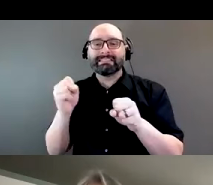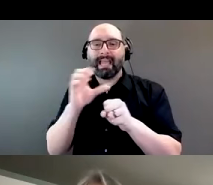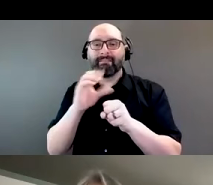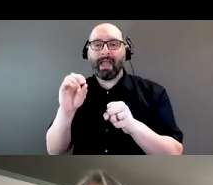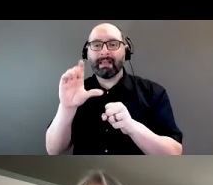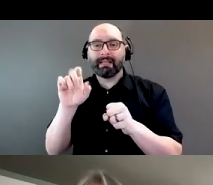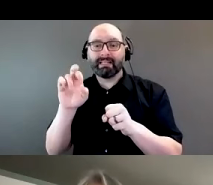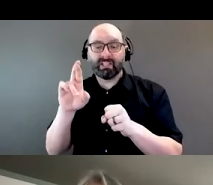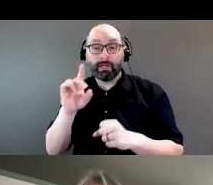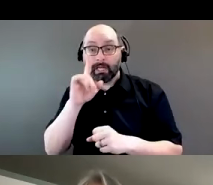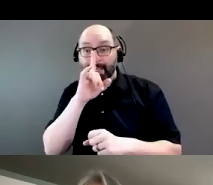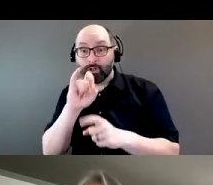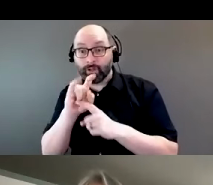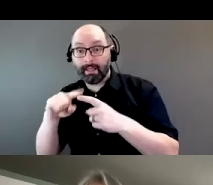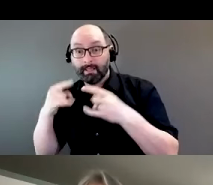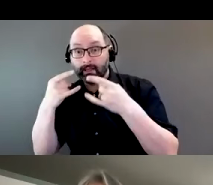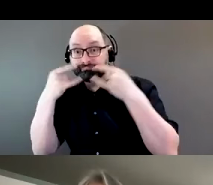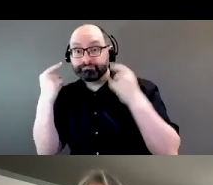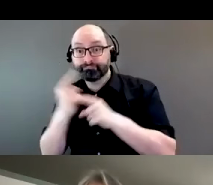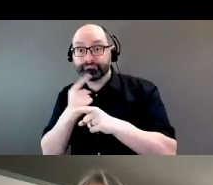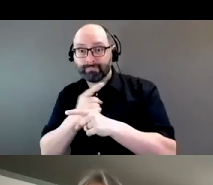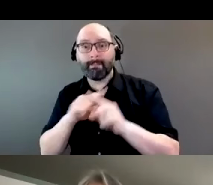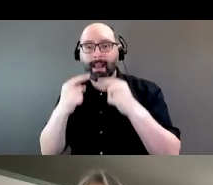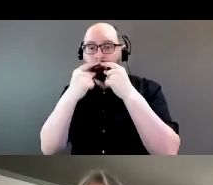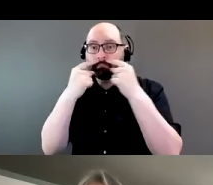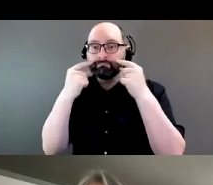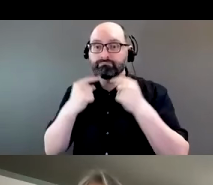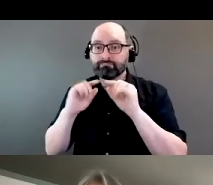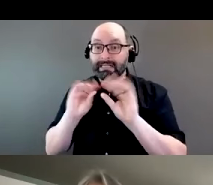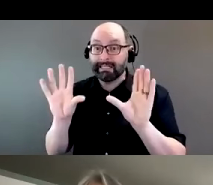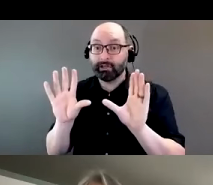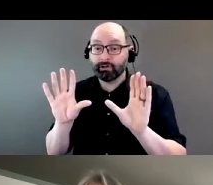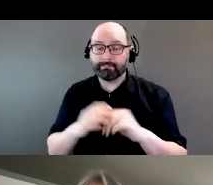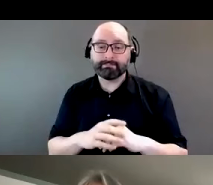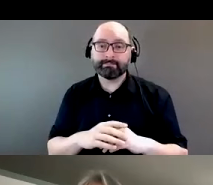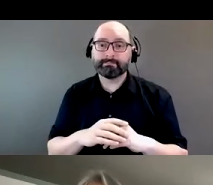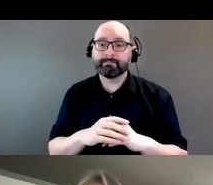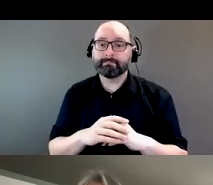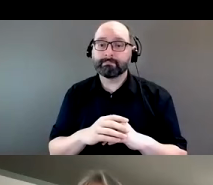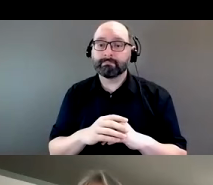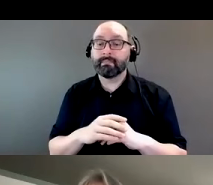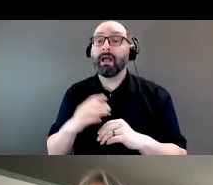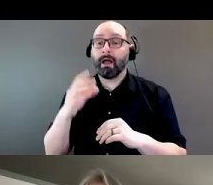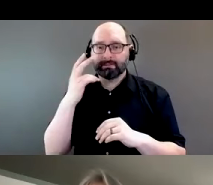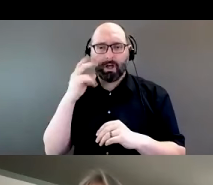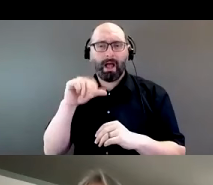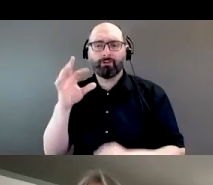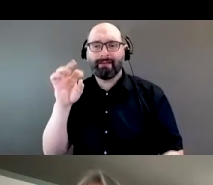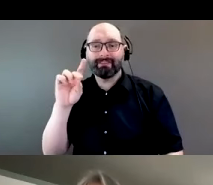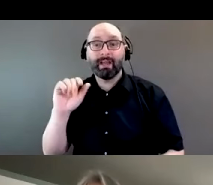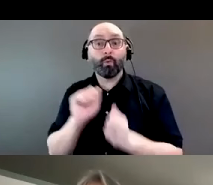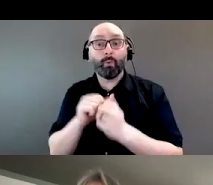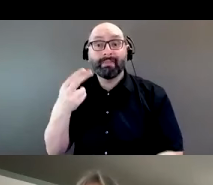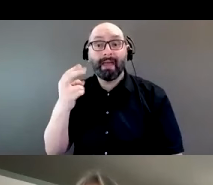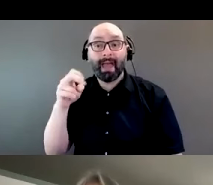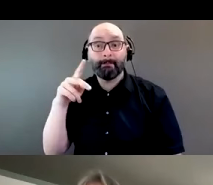surgical mask and it has a clear window. I also recently saw I think an FDA approved mask with a HEPA filter